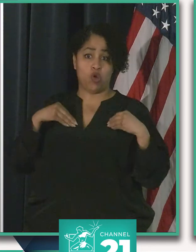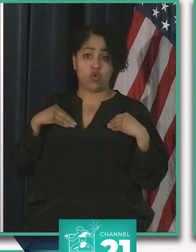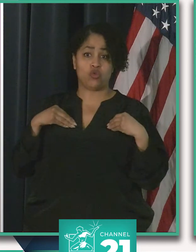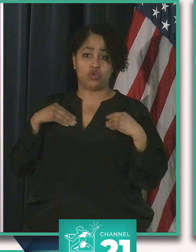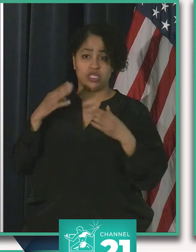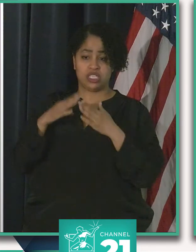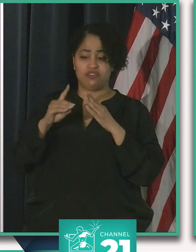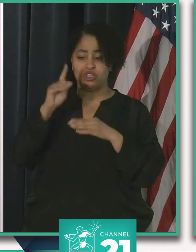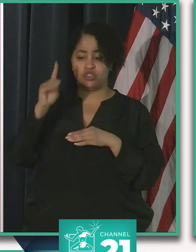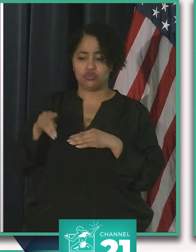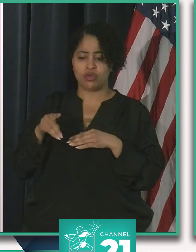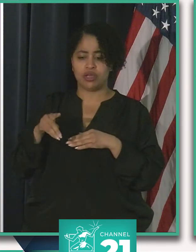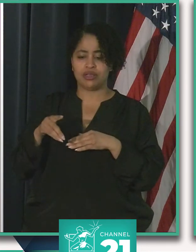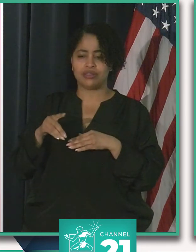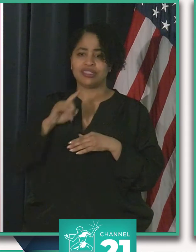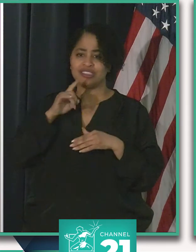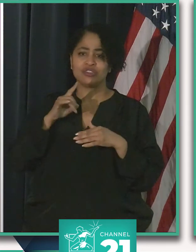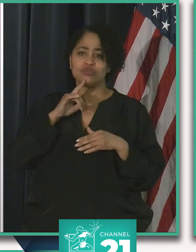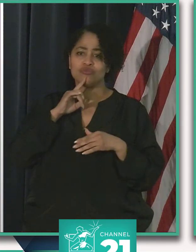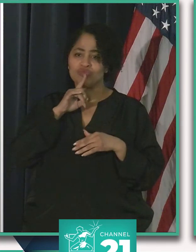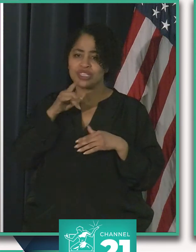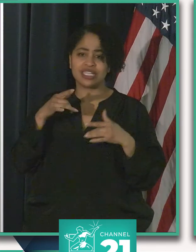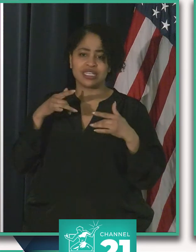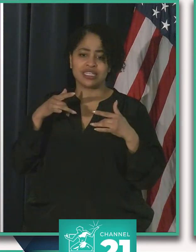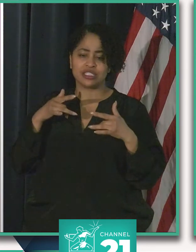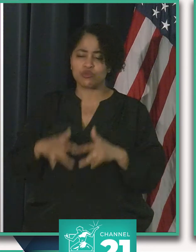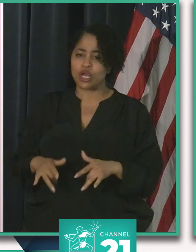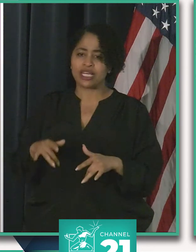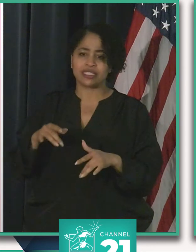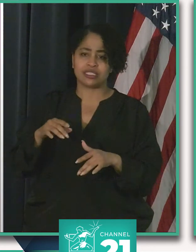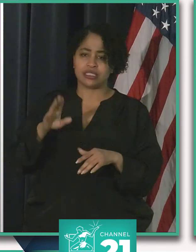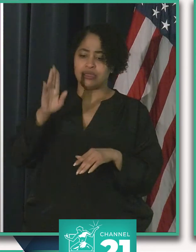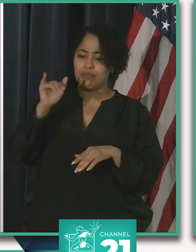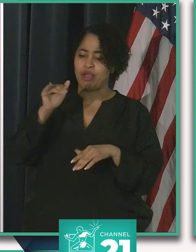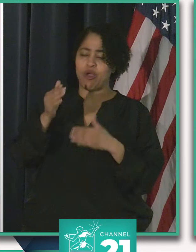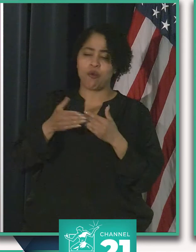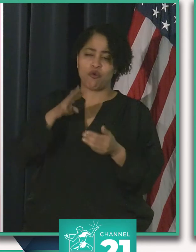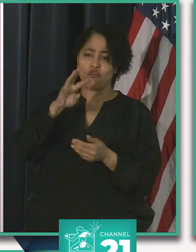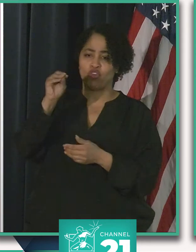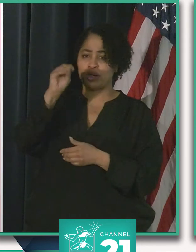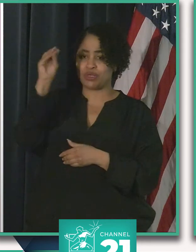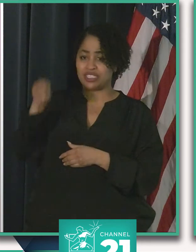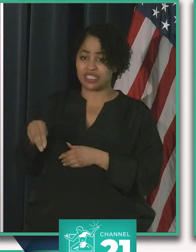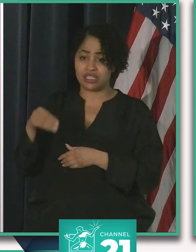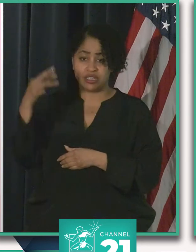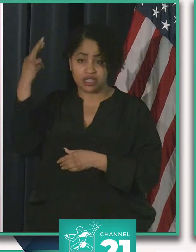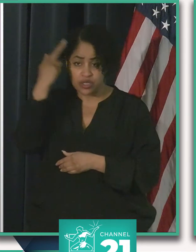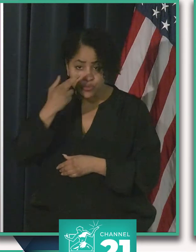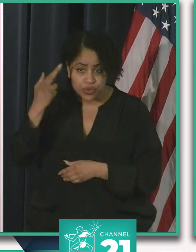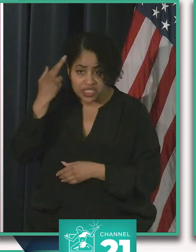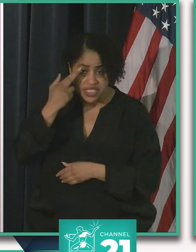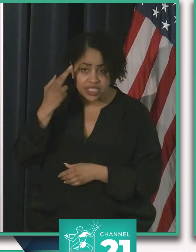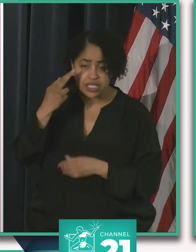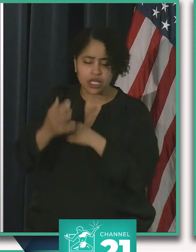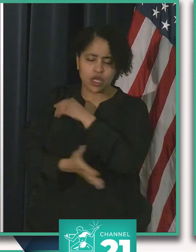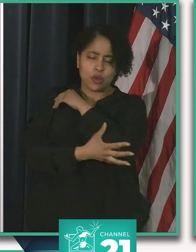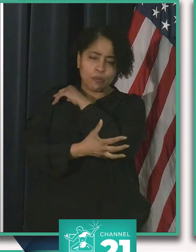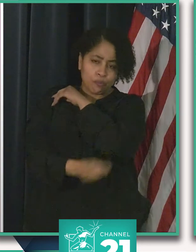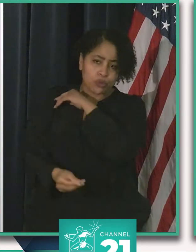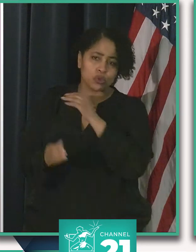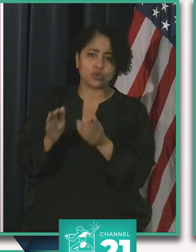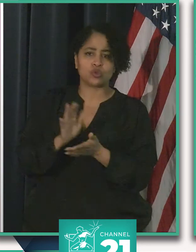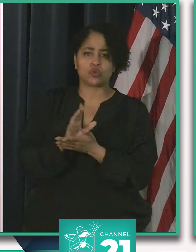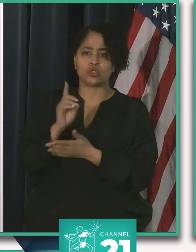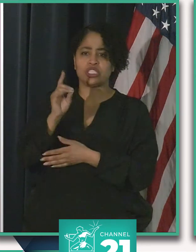of them, is depressed by almost 40% just because of a poor school